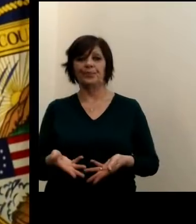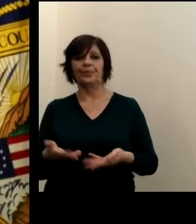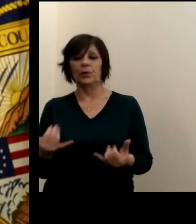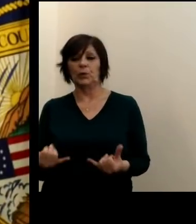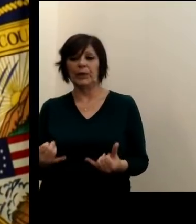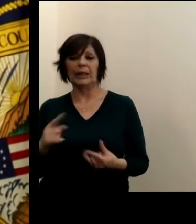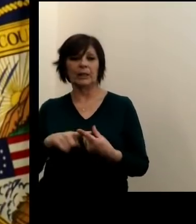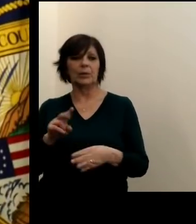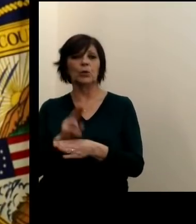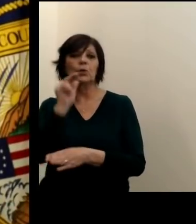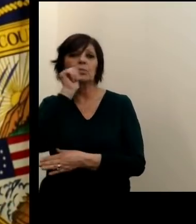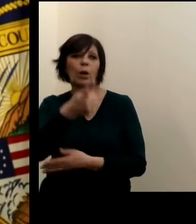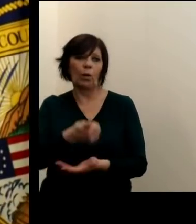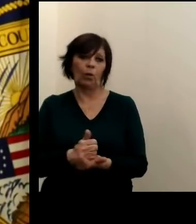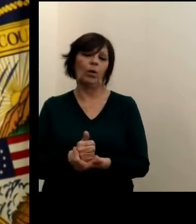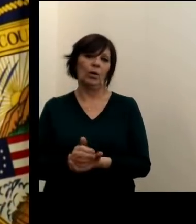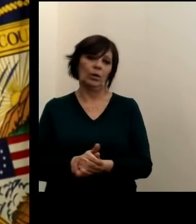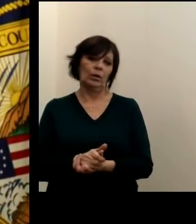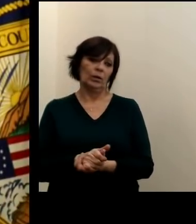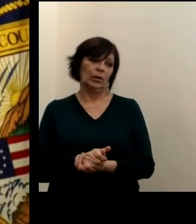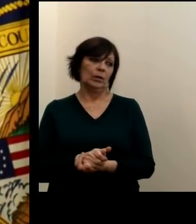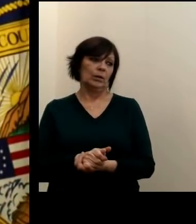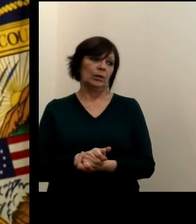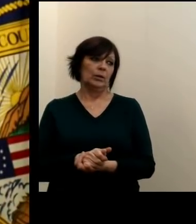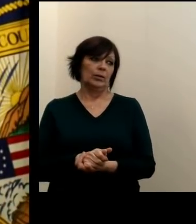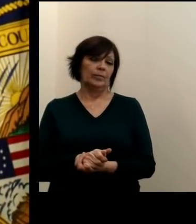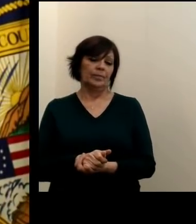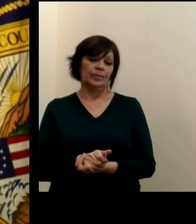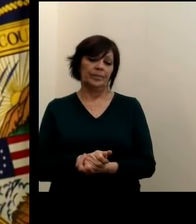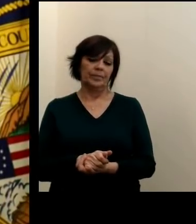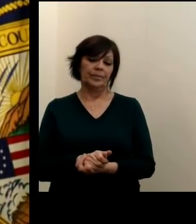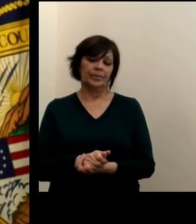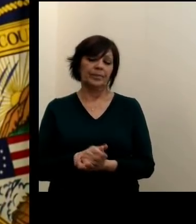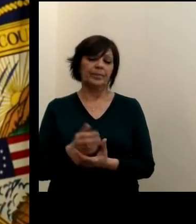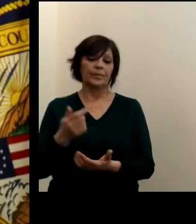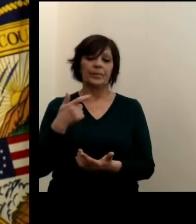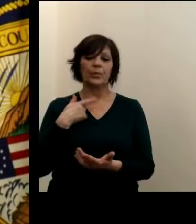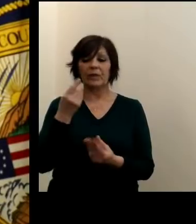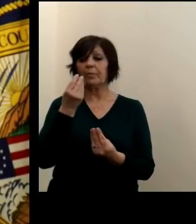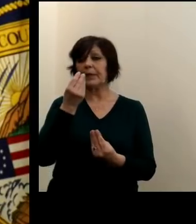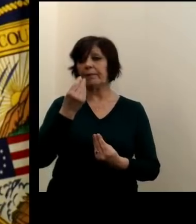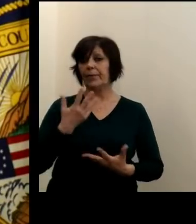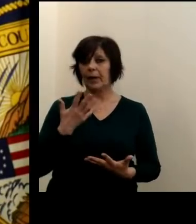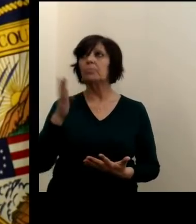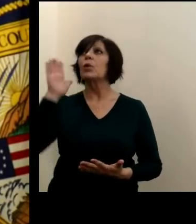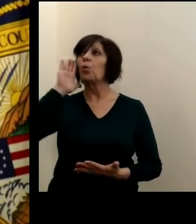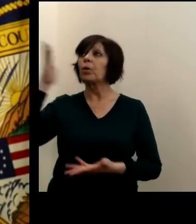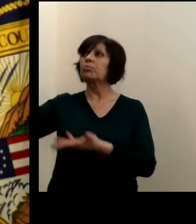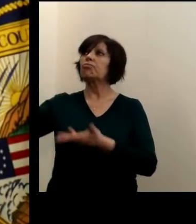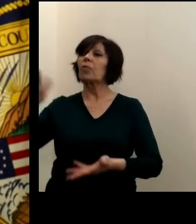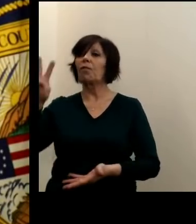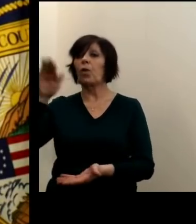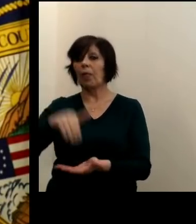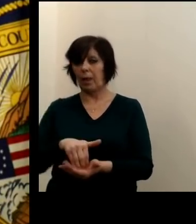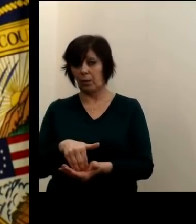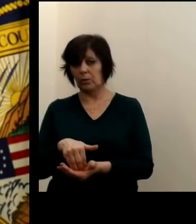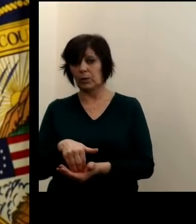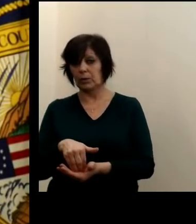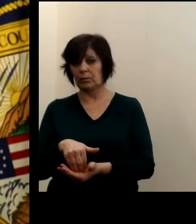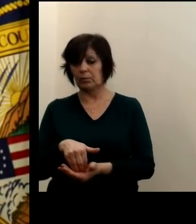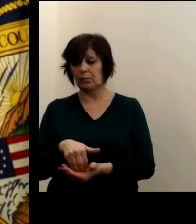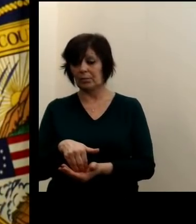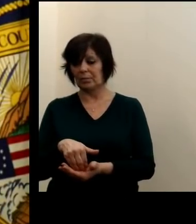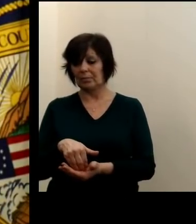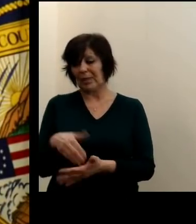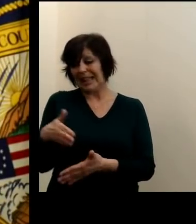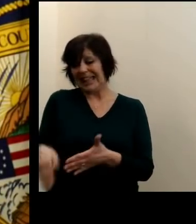today to be used at tomorrow's point of distribution clinics. We've been advised we're going to get 4,000 or so doses by the end of